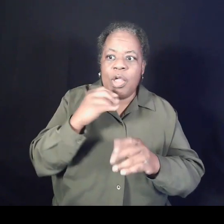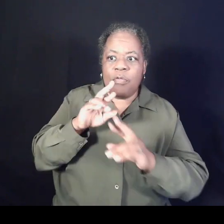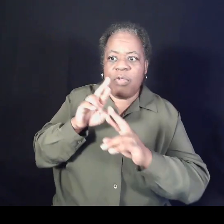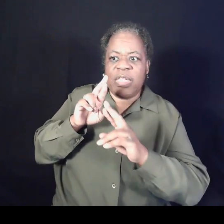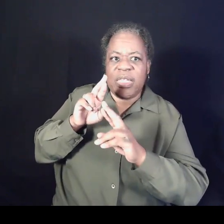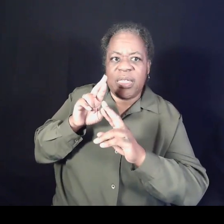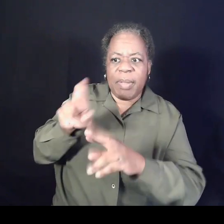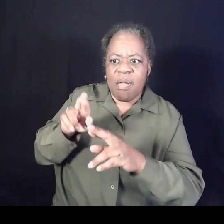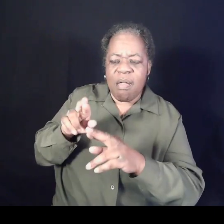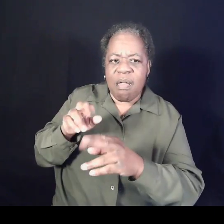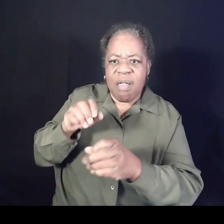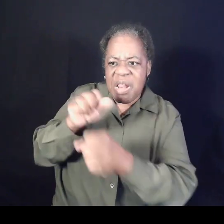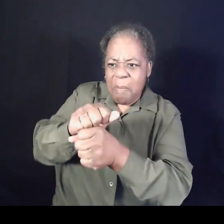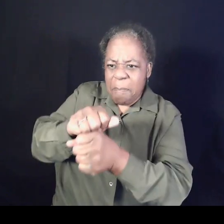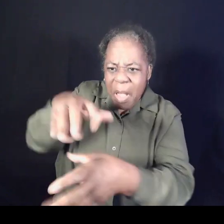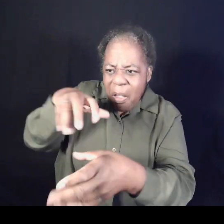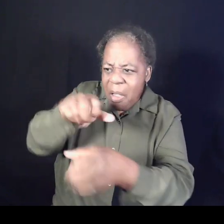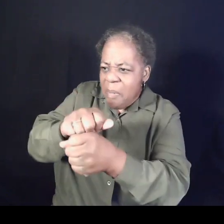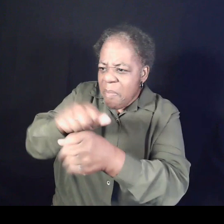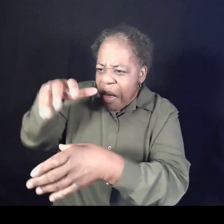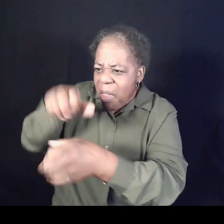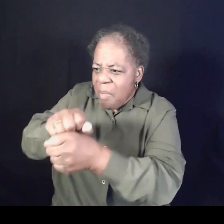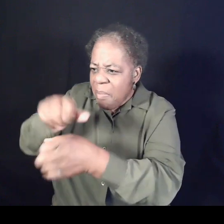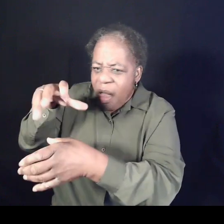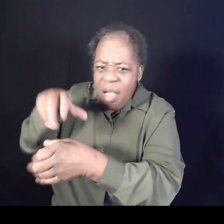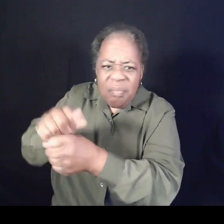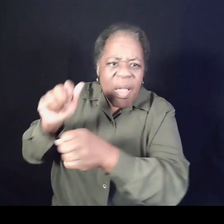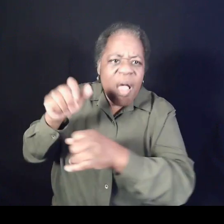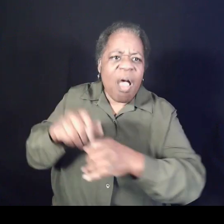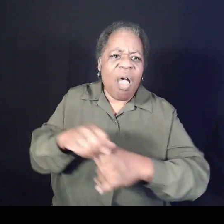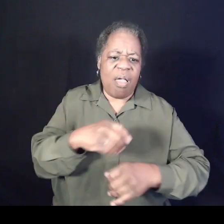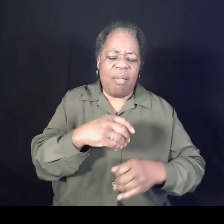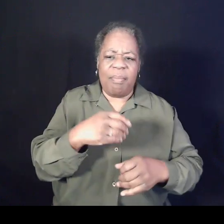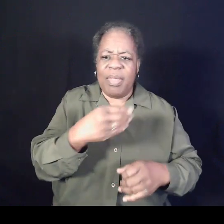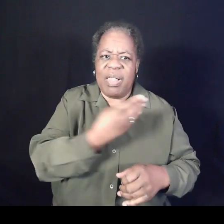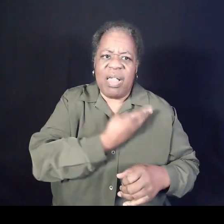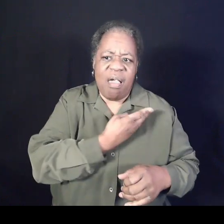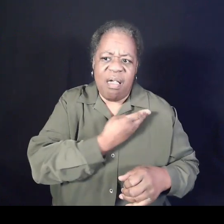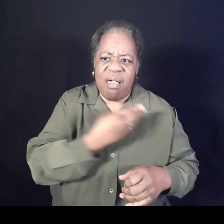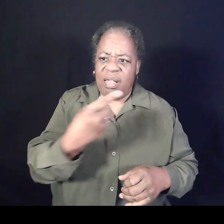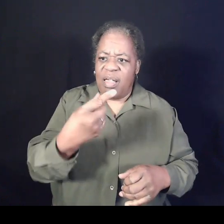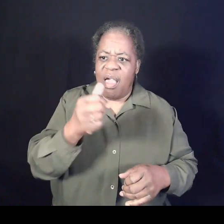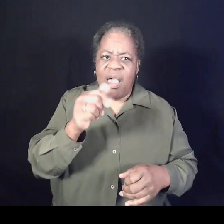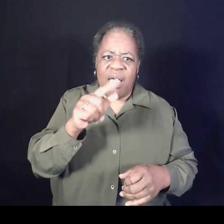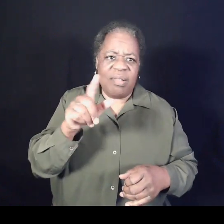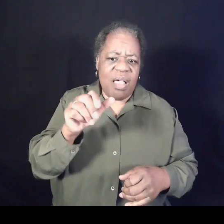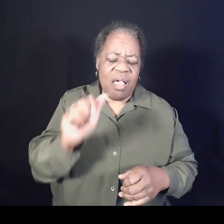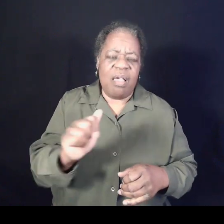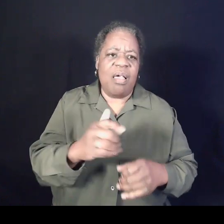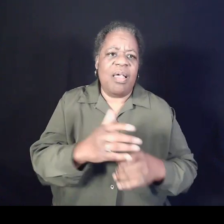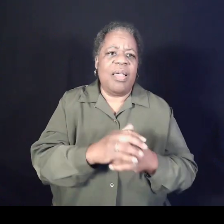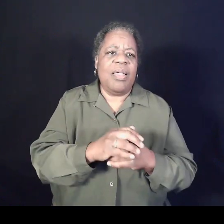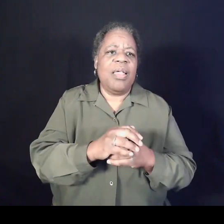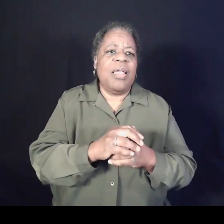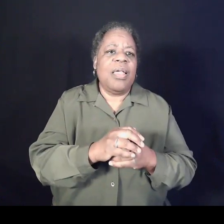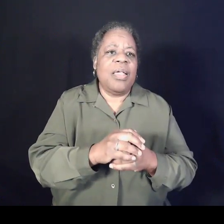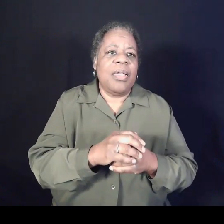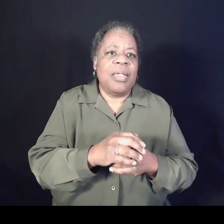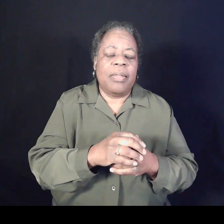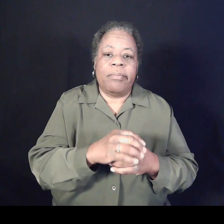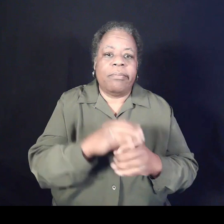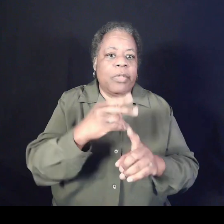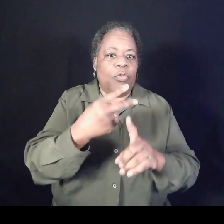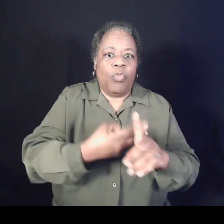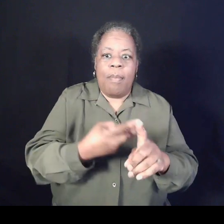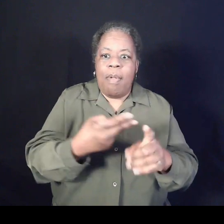bombing Palestinian neighborhoods in Gaza and sending in troops to dismantle and destroy Hamas. Nearly 2 months later, the conflict is far